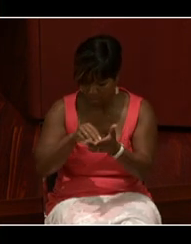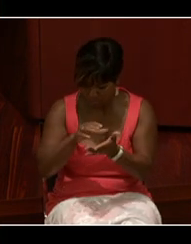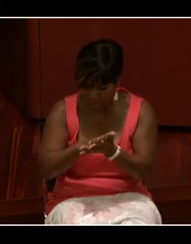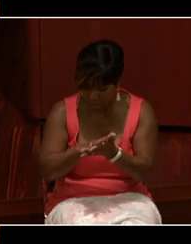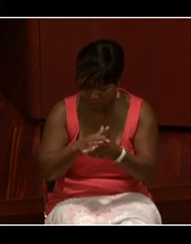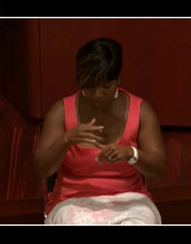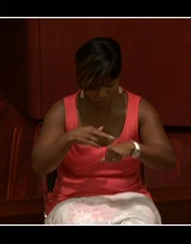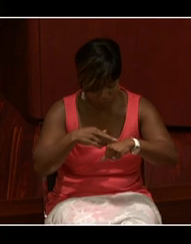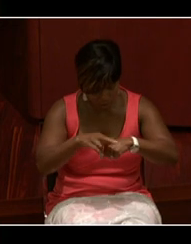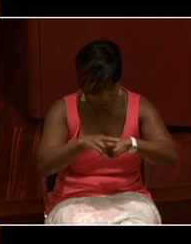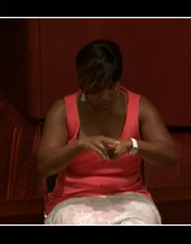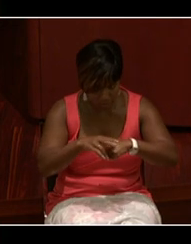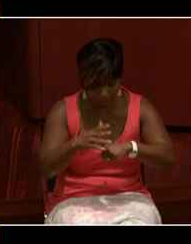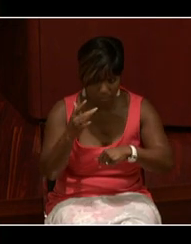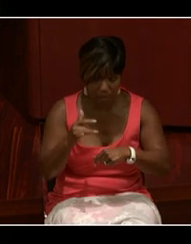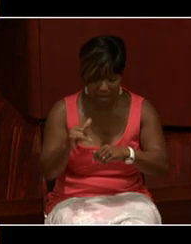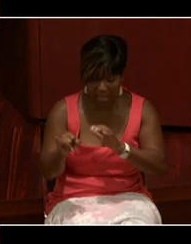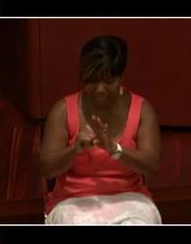National Archives identifier,